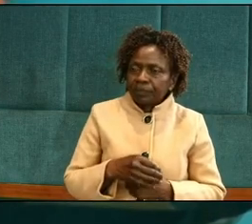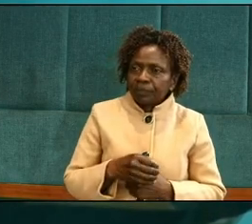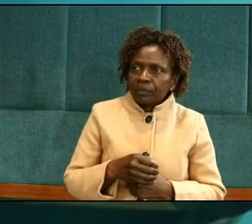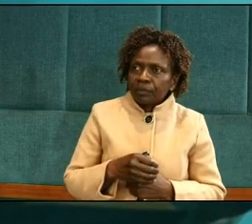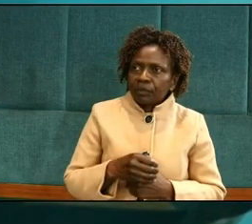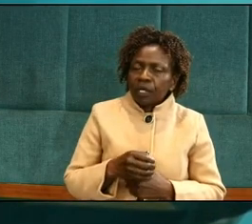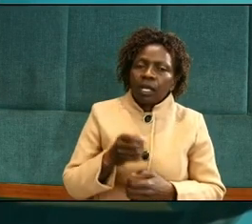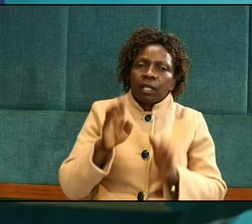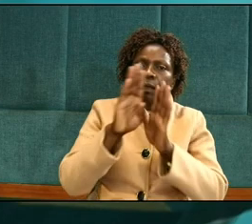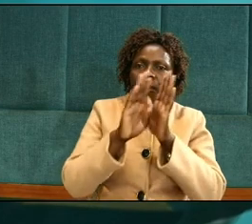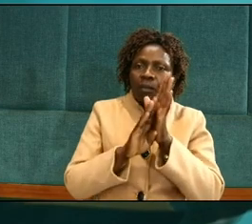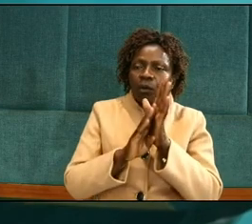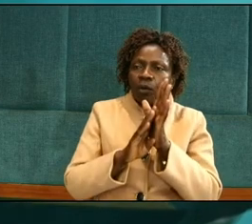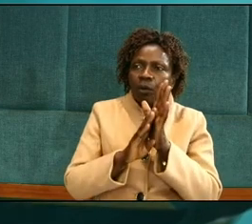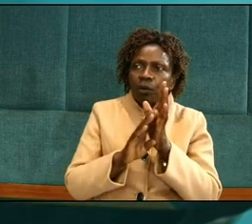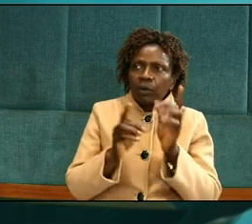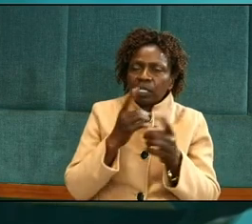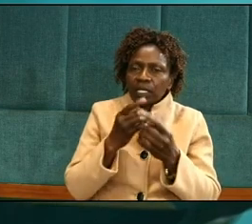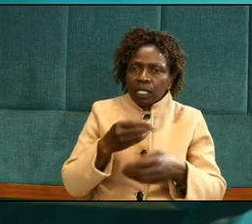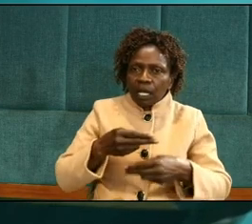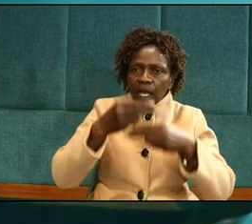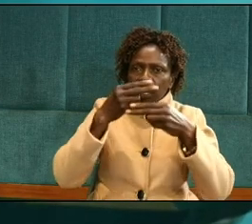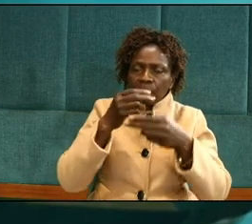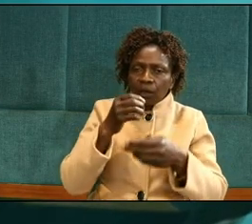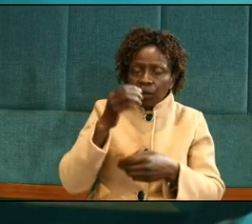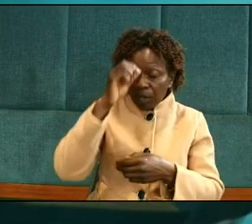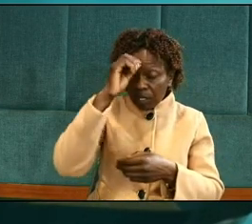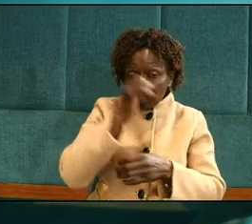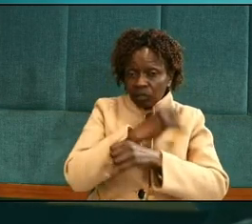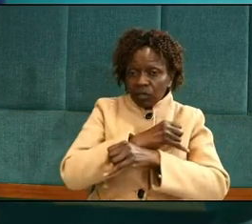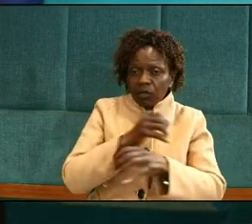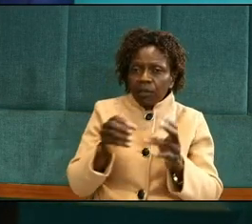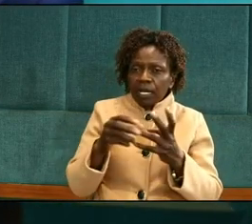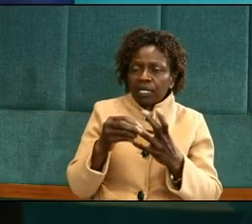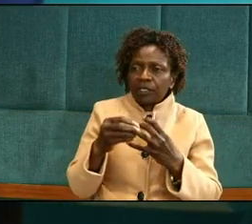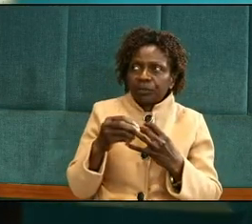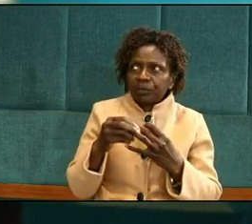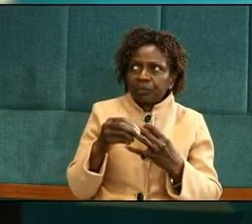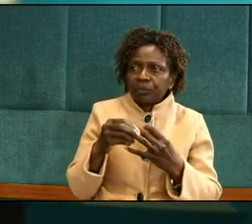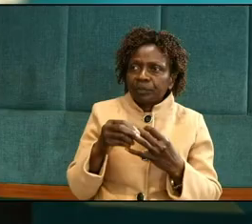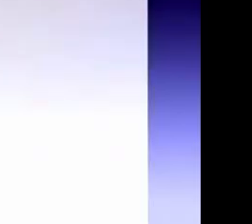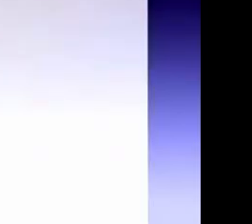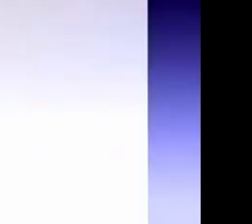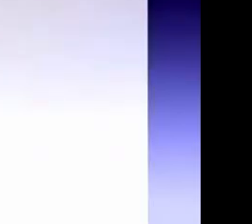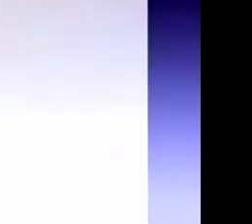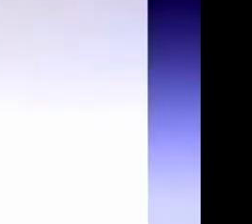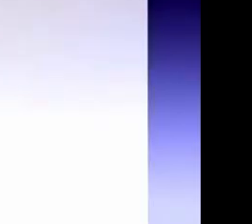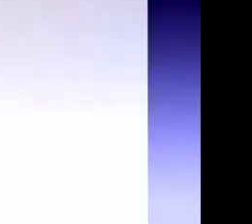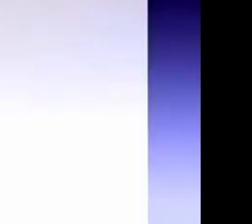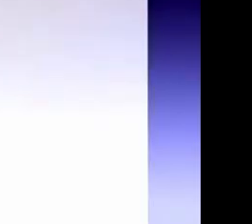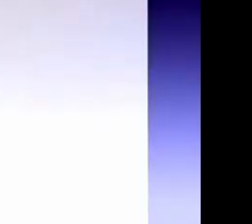sisters, the Bible places a high premium on the institution of marriage. It affirms that marriage